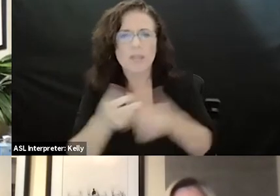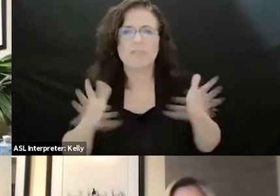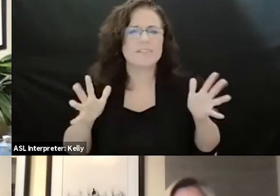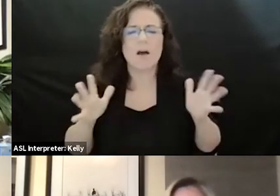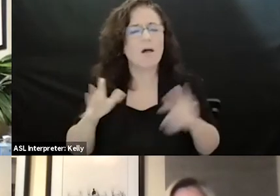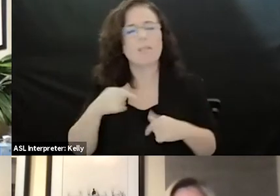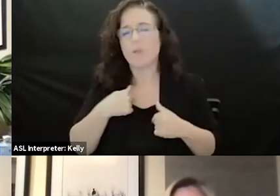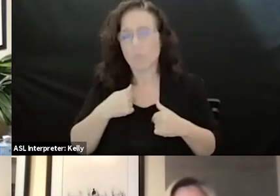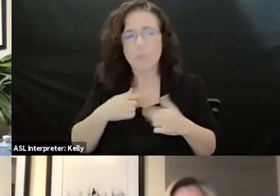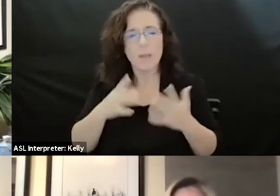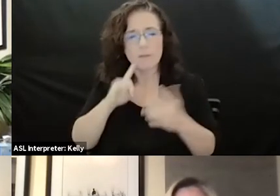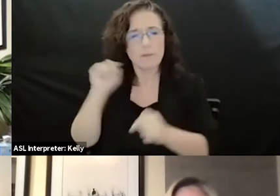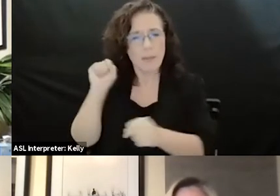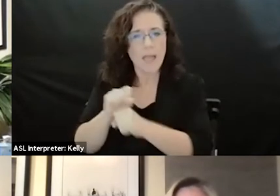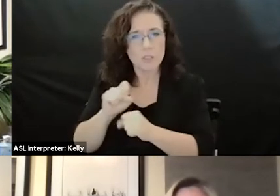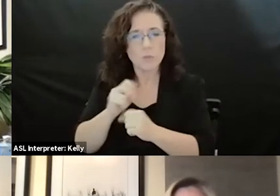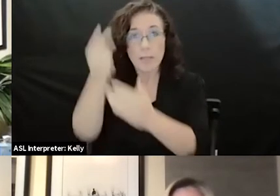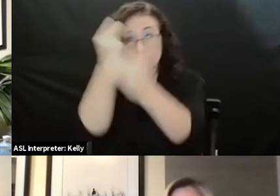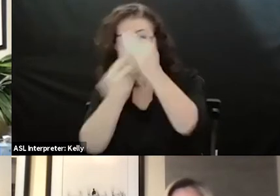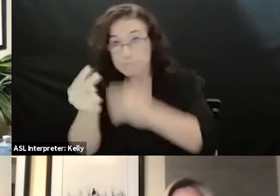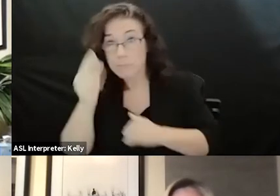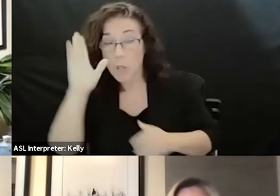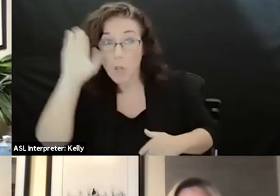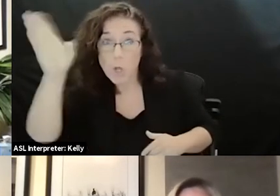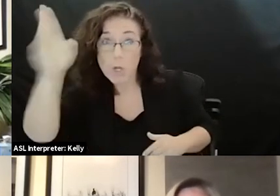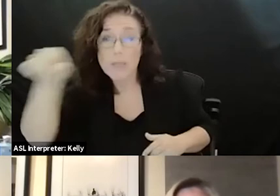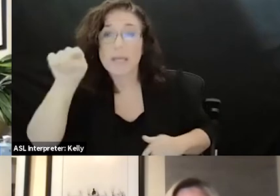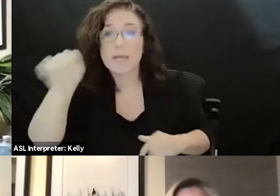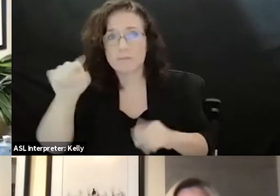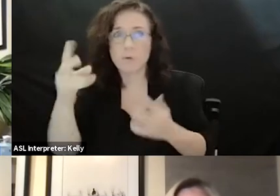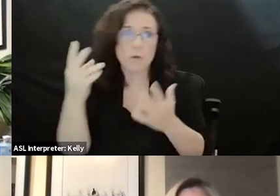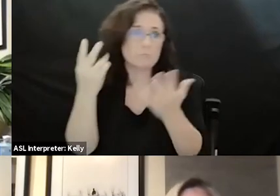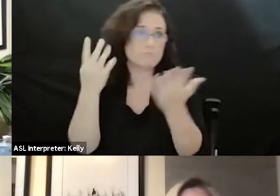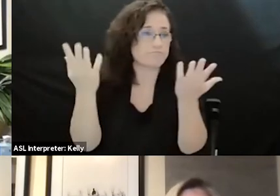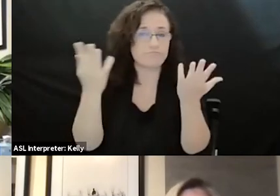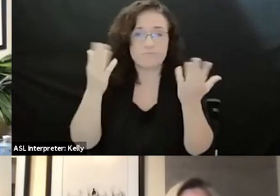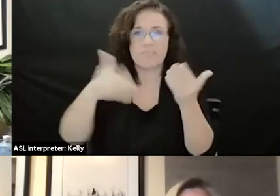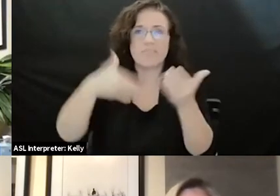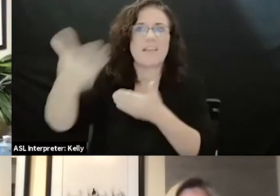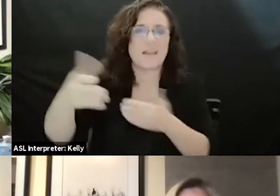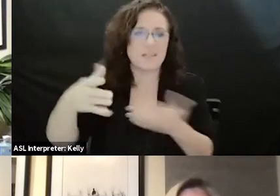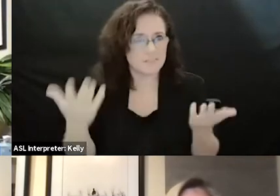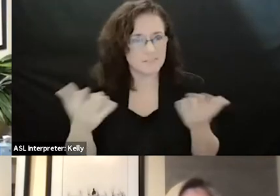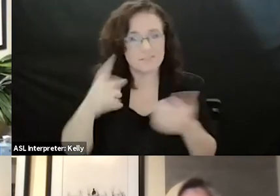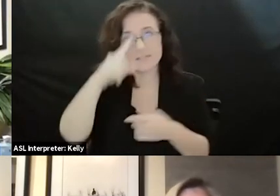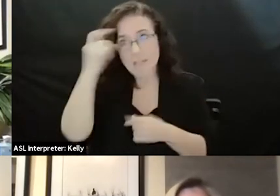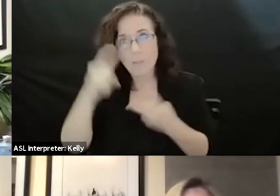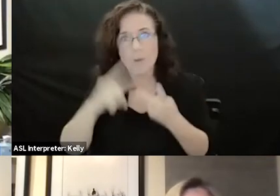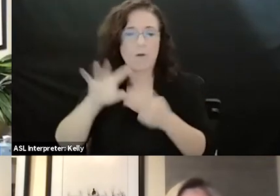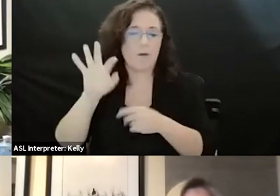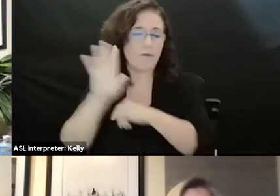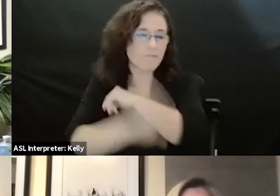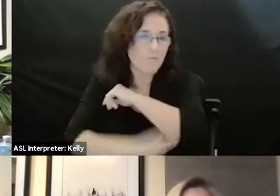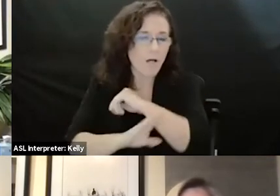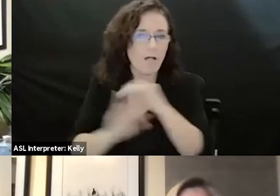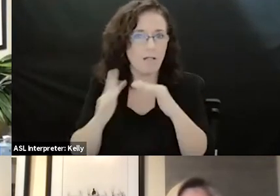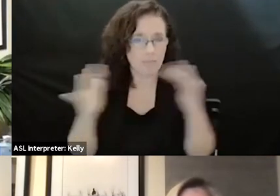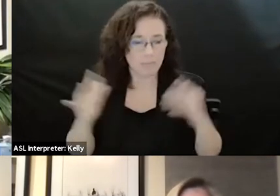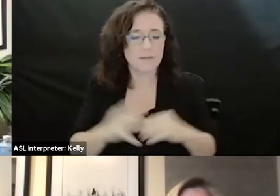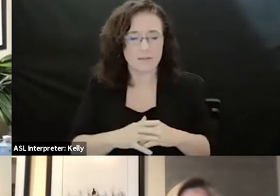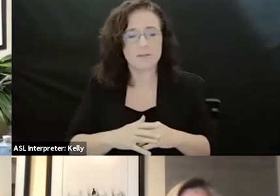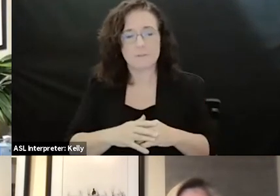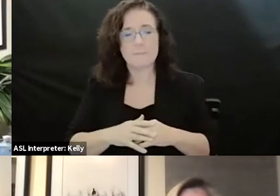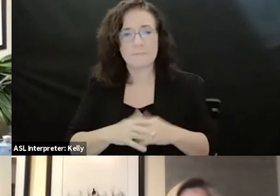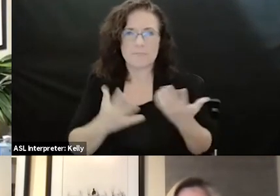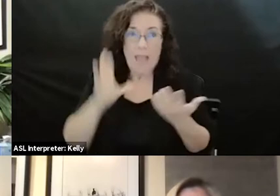but we're actually looking uh to these next phases so it's really kind of a suggestion i think it's one that you're already working on so